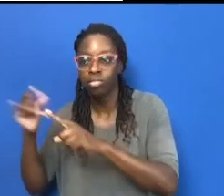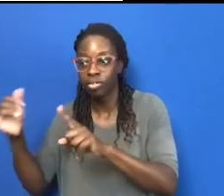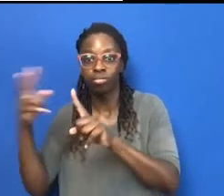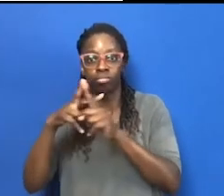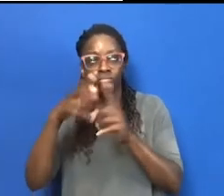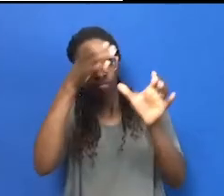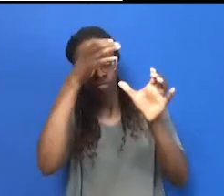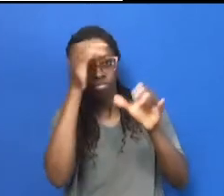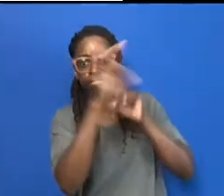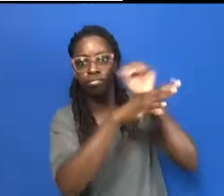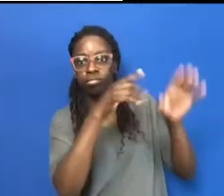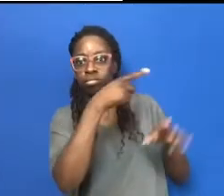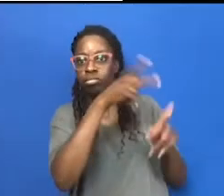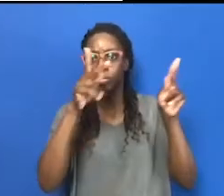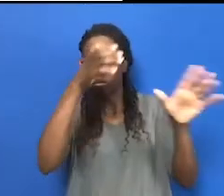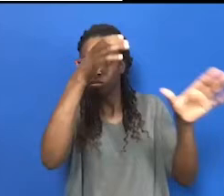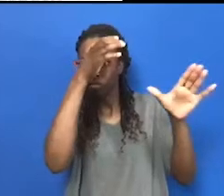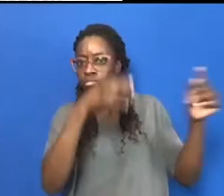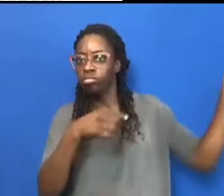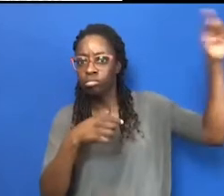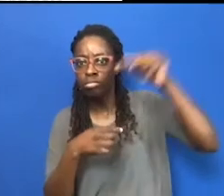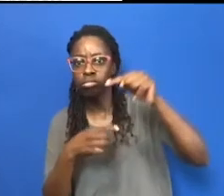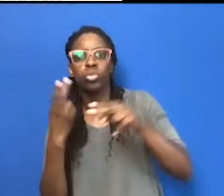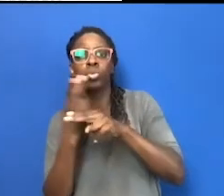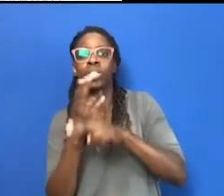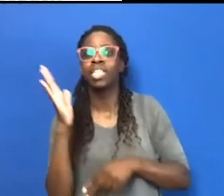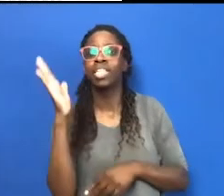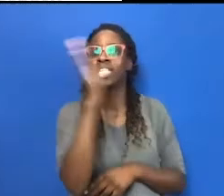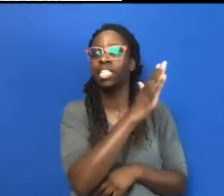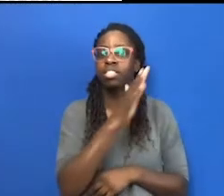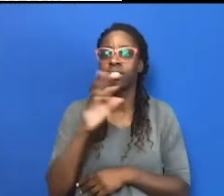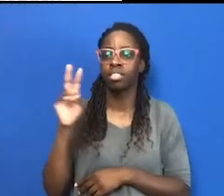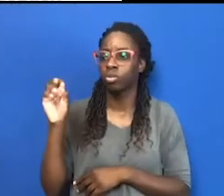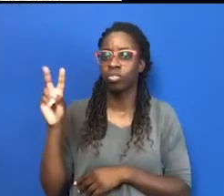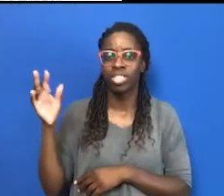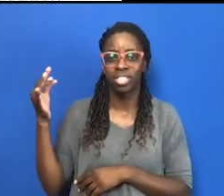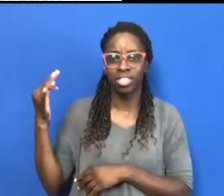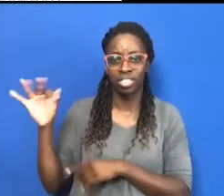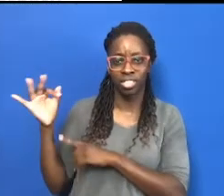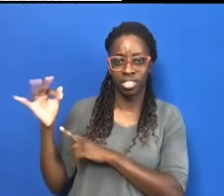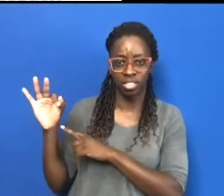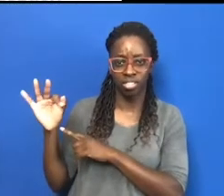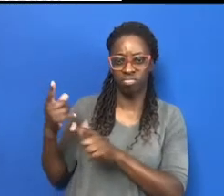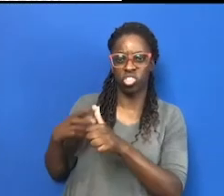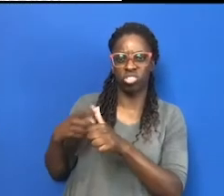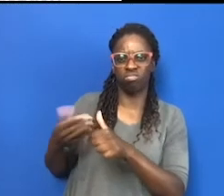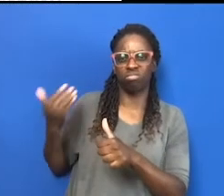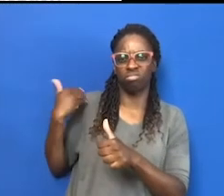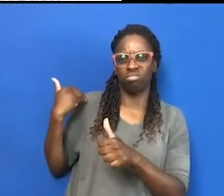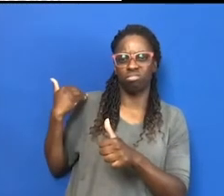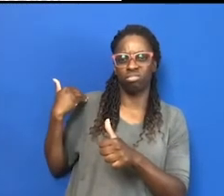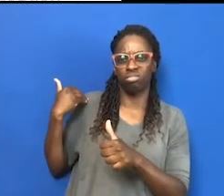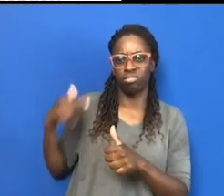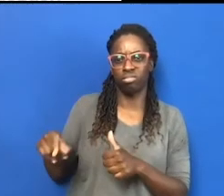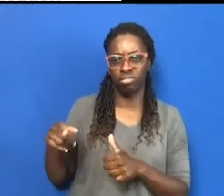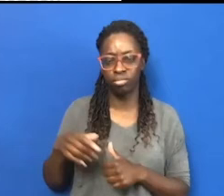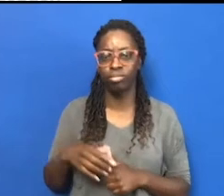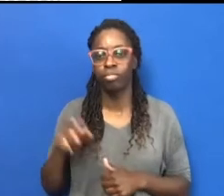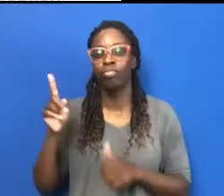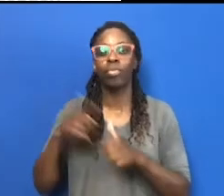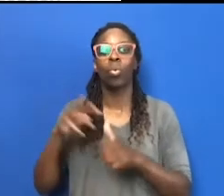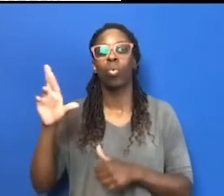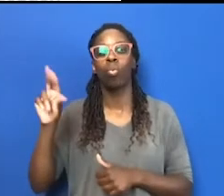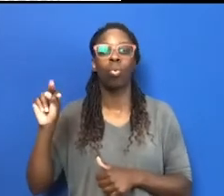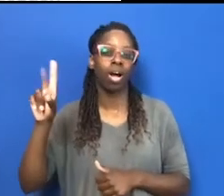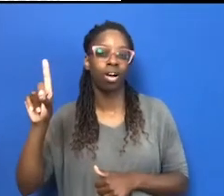November of 2019. We are so lucky to have an invaluable team